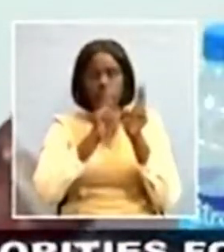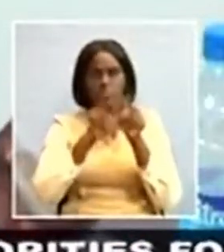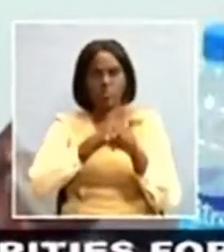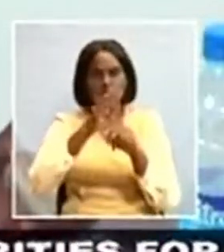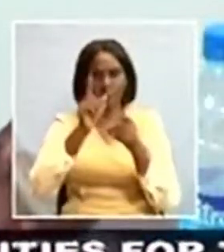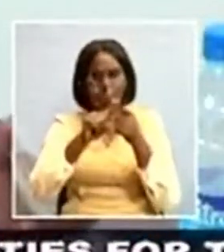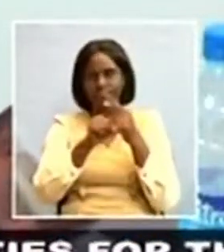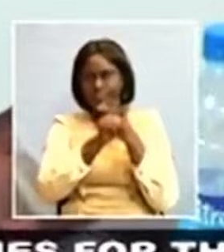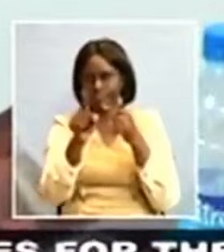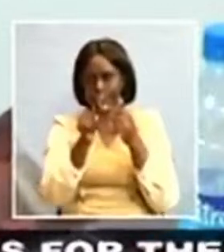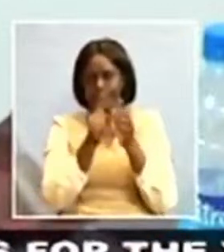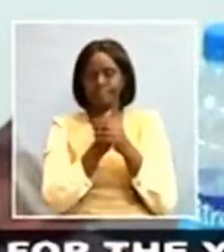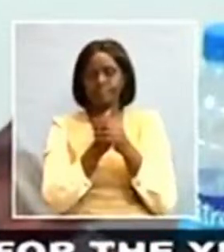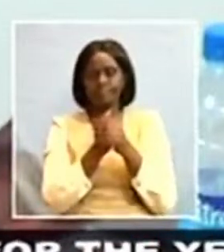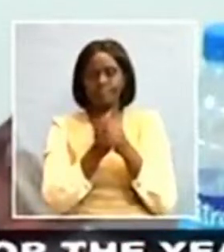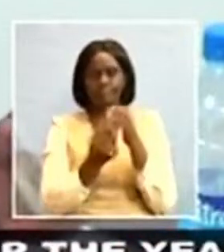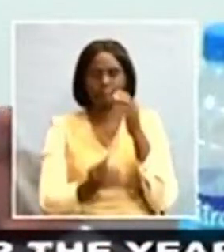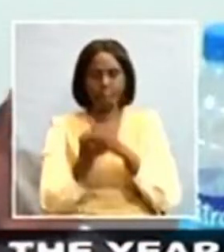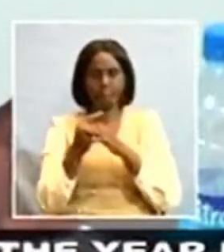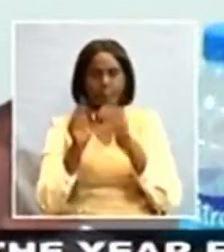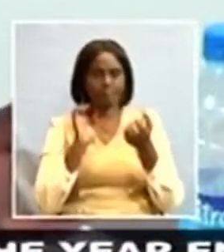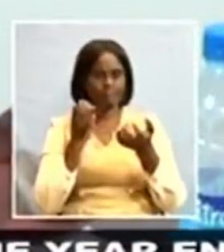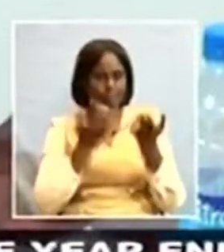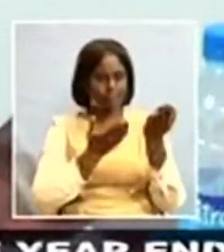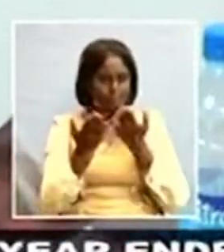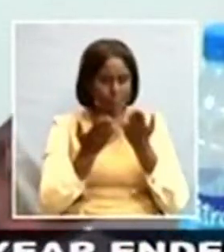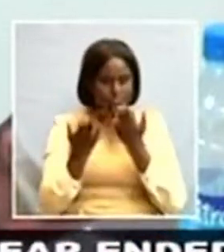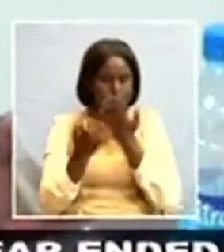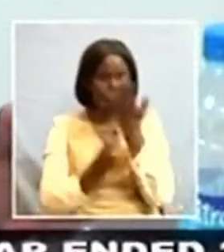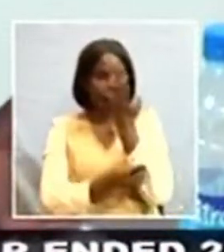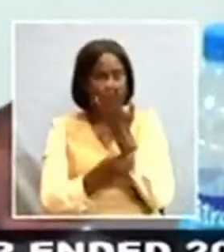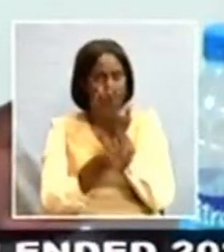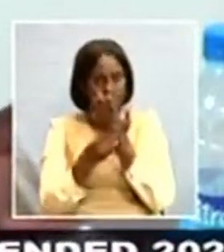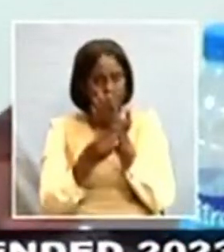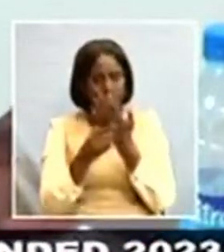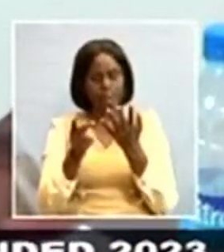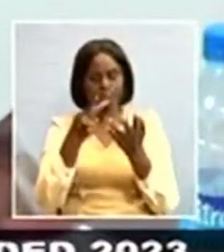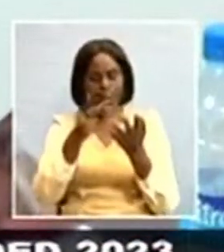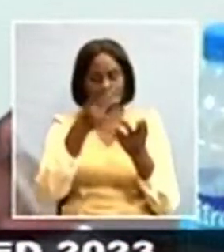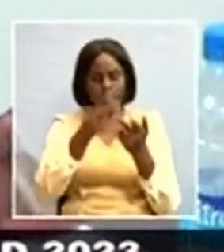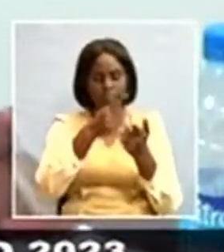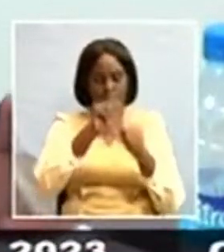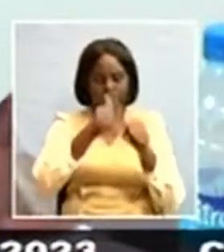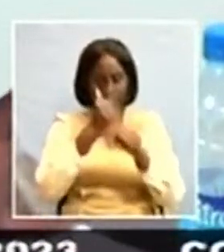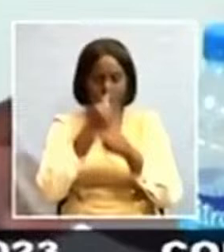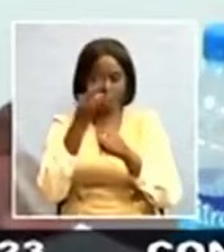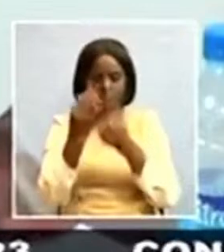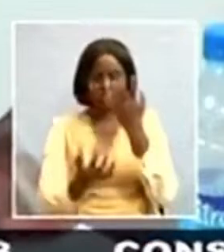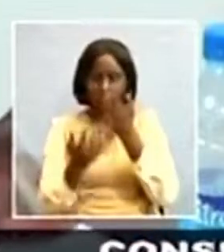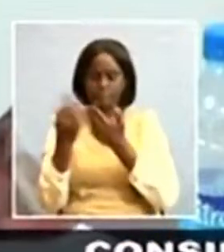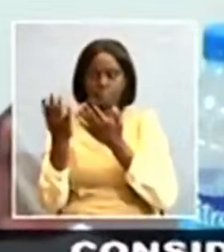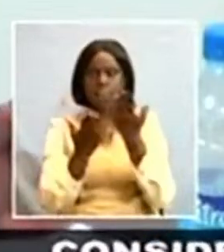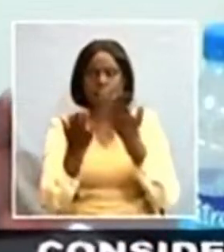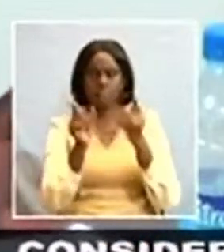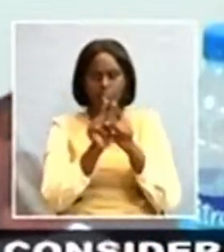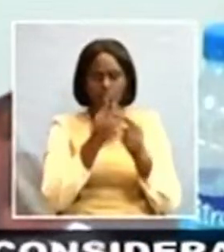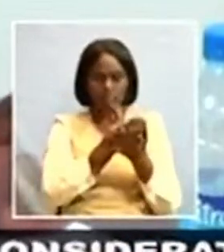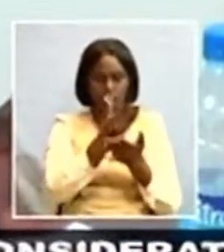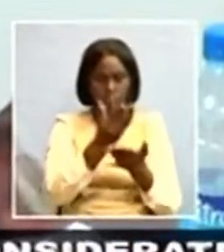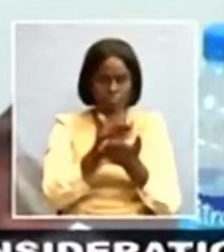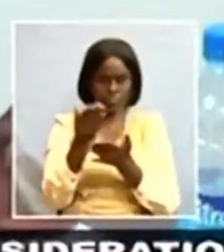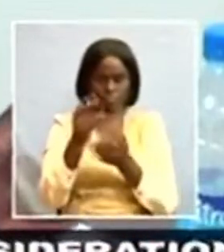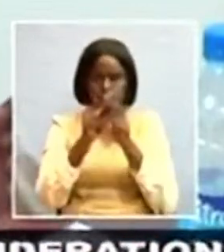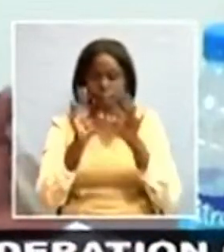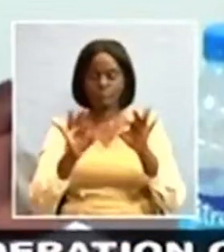you. Emergency services development, prioritize the establishment of firefighting services and procurement of